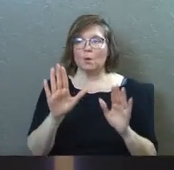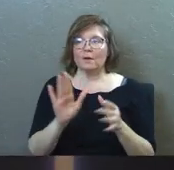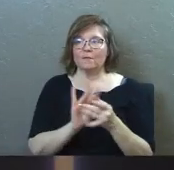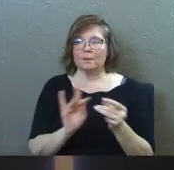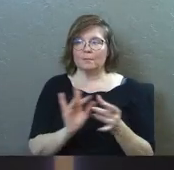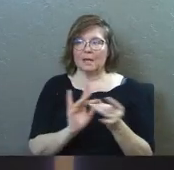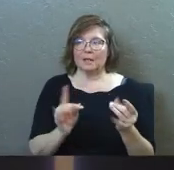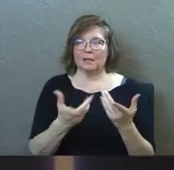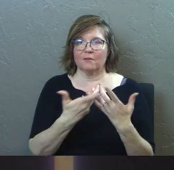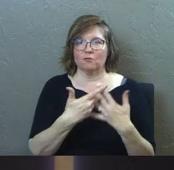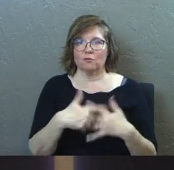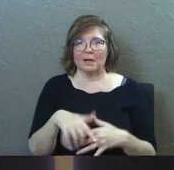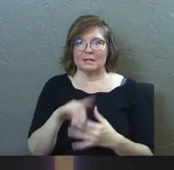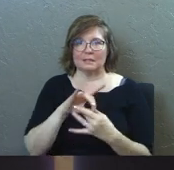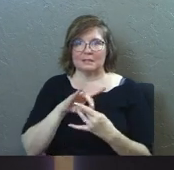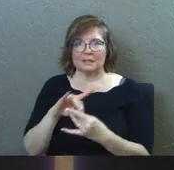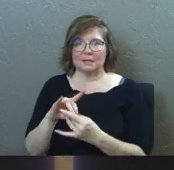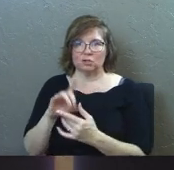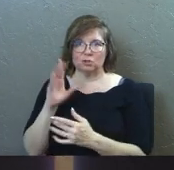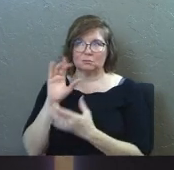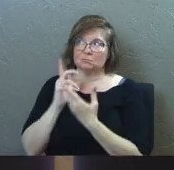wonderful message of reconciliation.